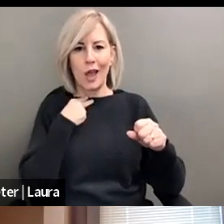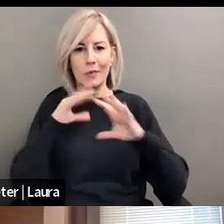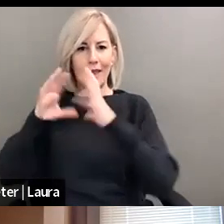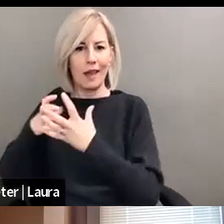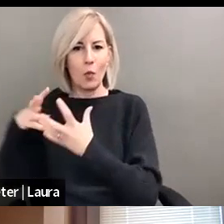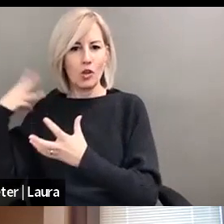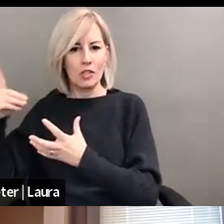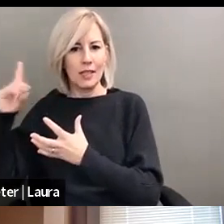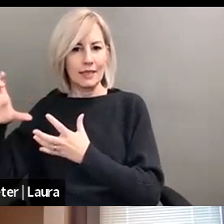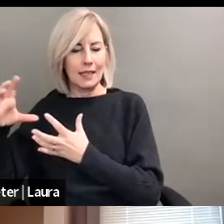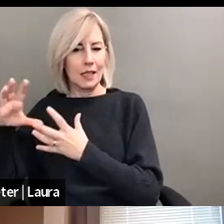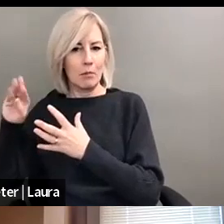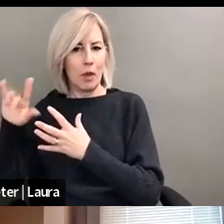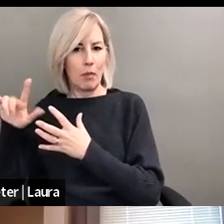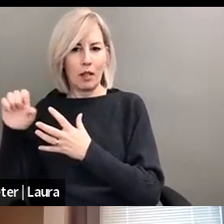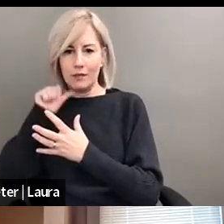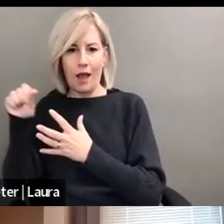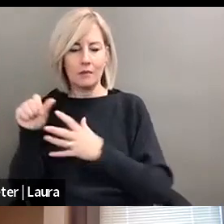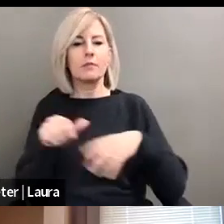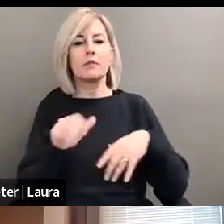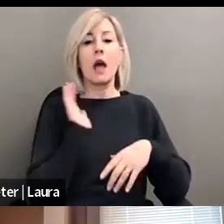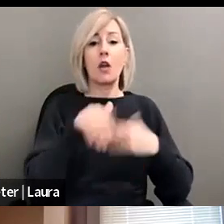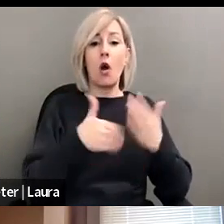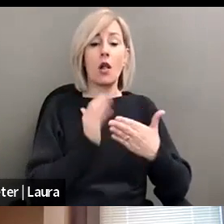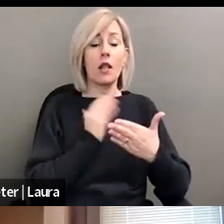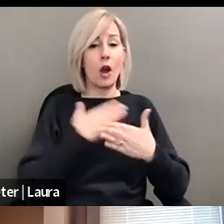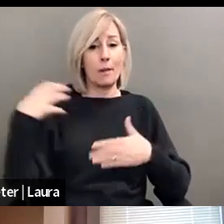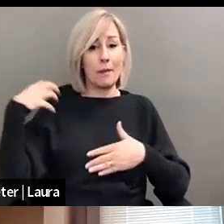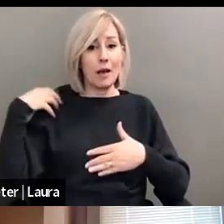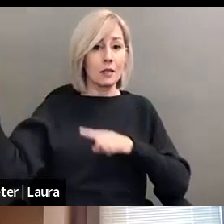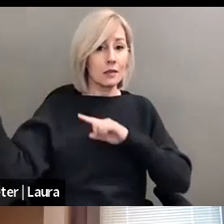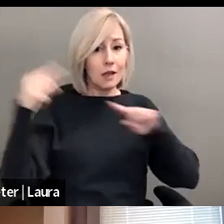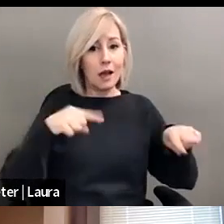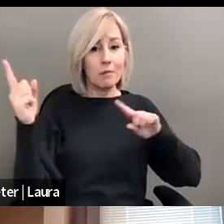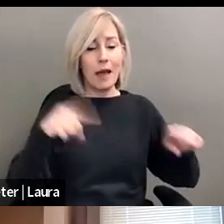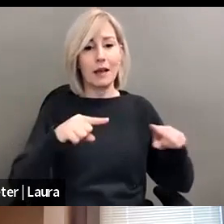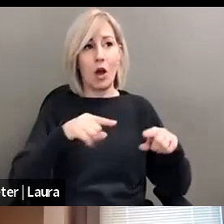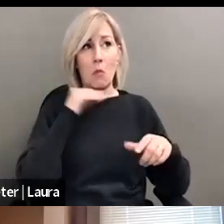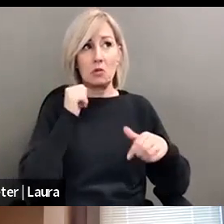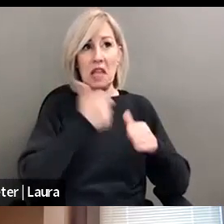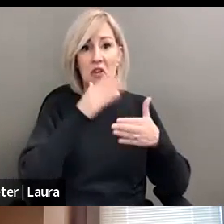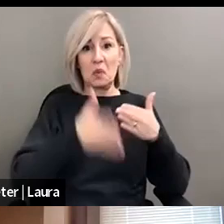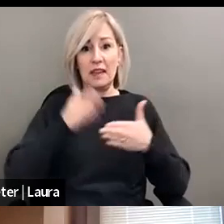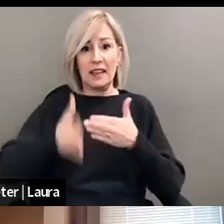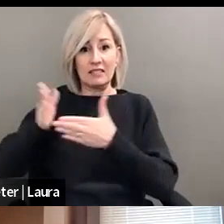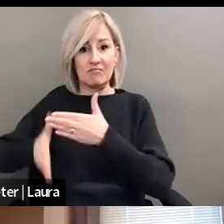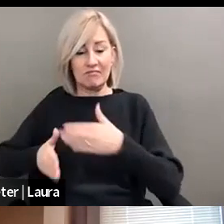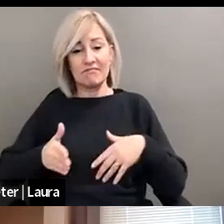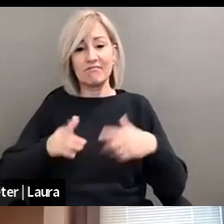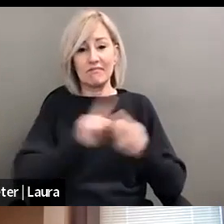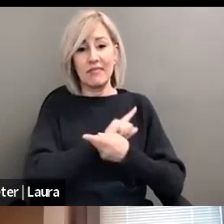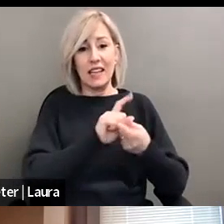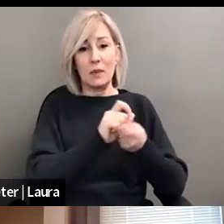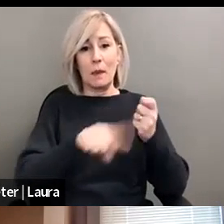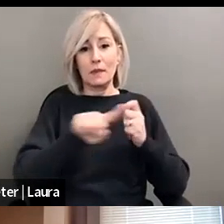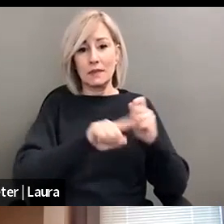DC. And all of our bosses come back to Iowa most every weekend. They're back all the time, also meeting with those folks,